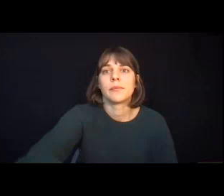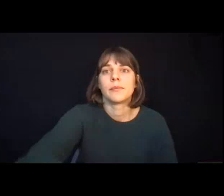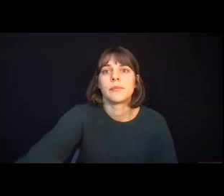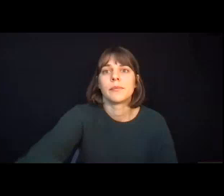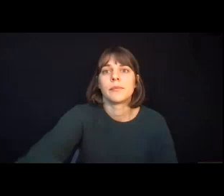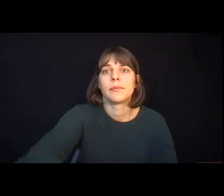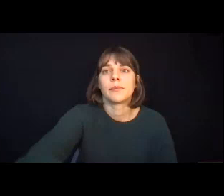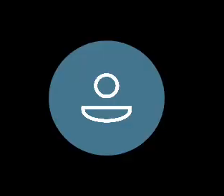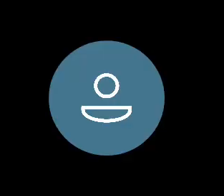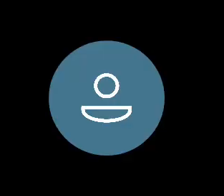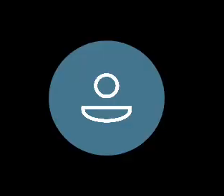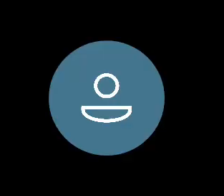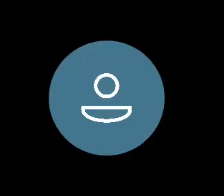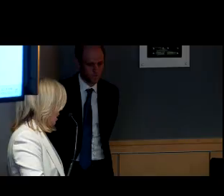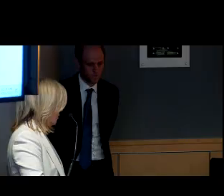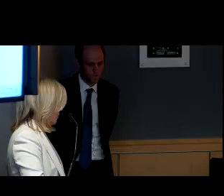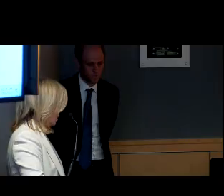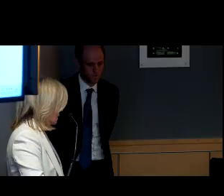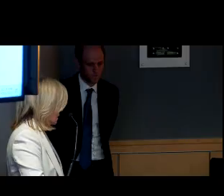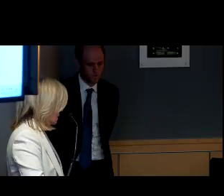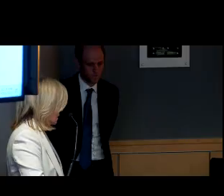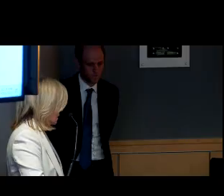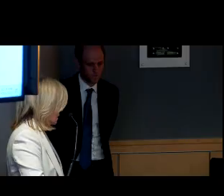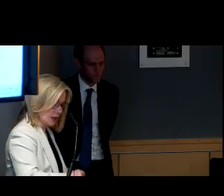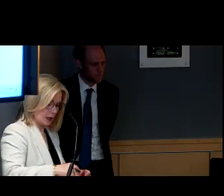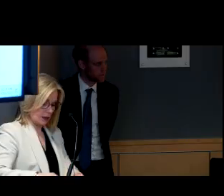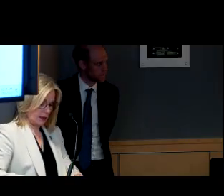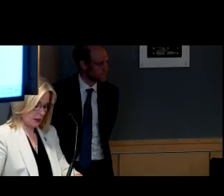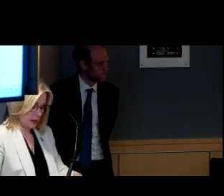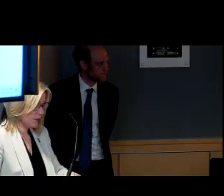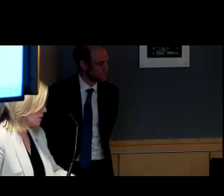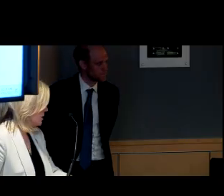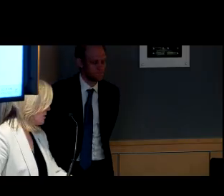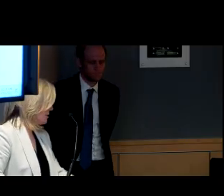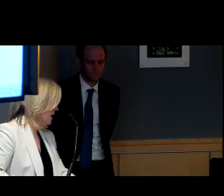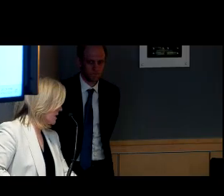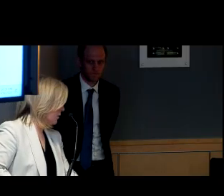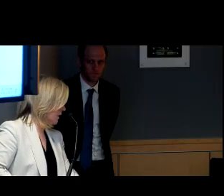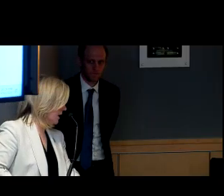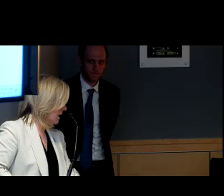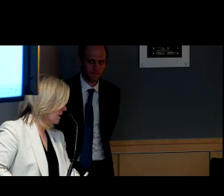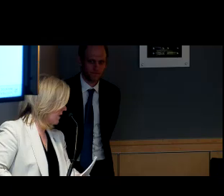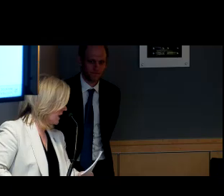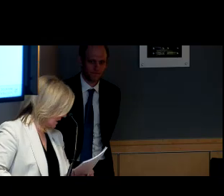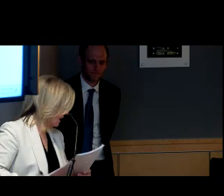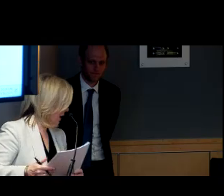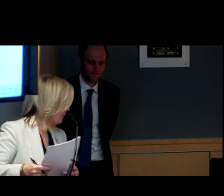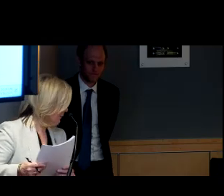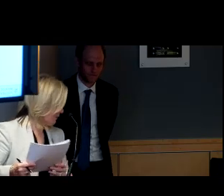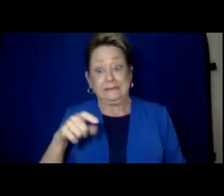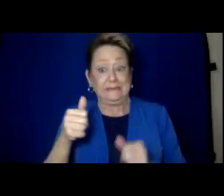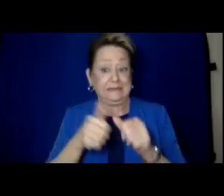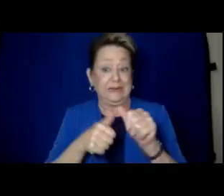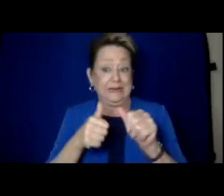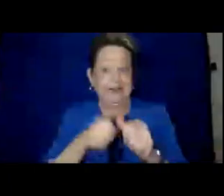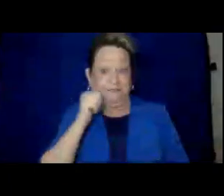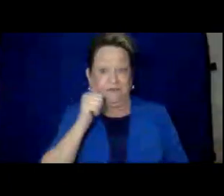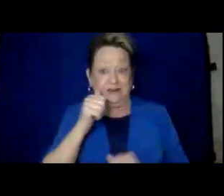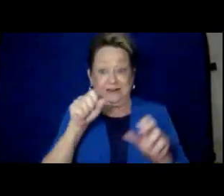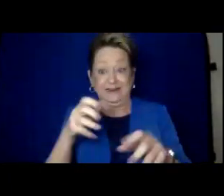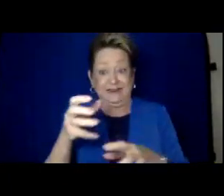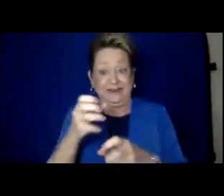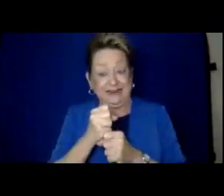presentation on how all that is calculated out. I think that would be really helpful for us. Good. But we'll use every data set we can get that's validated out.